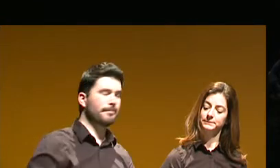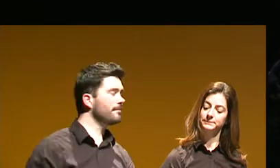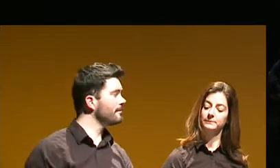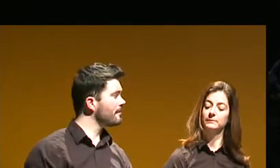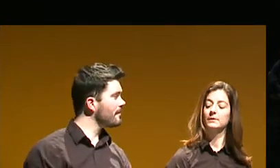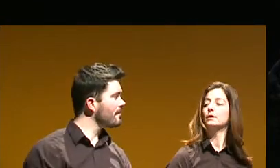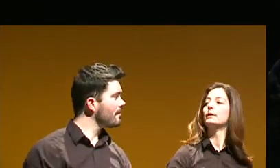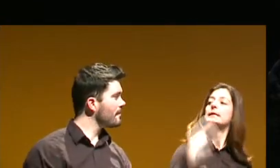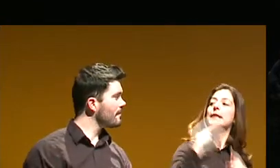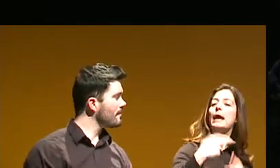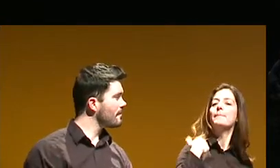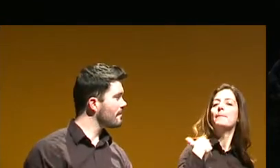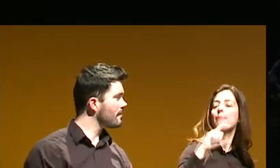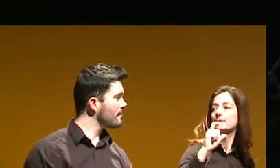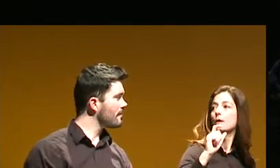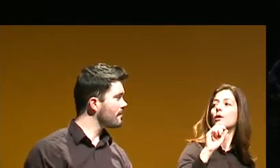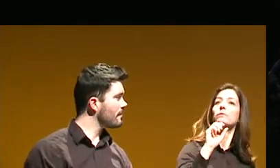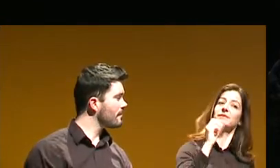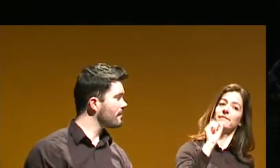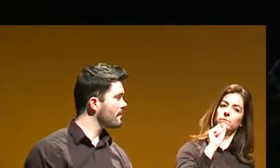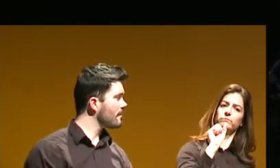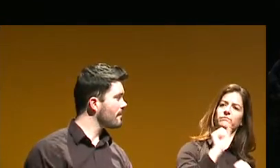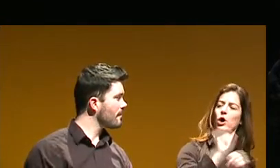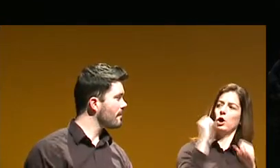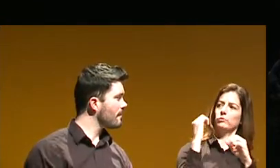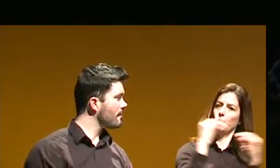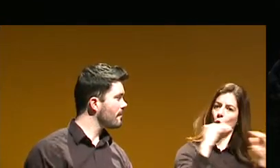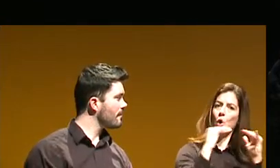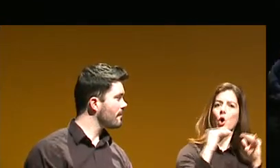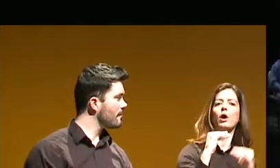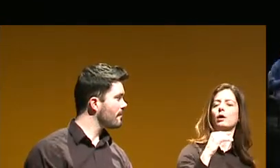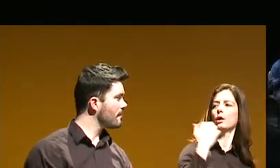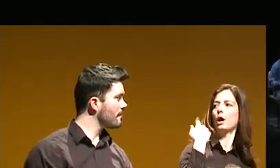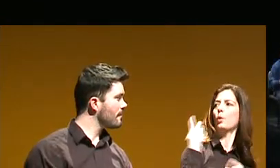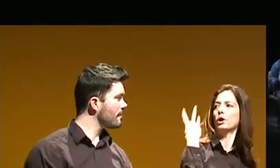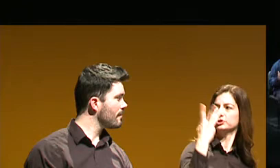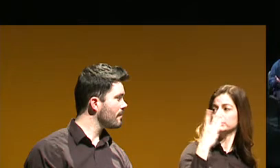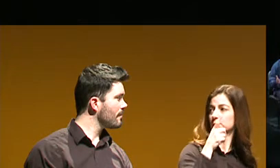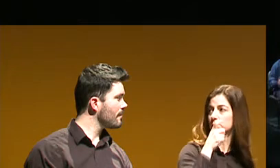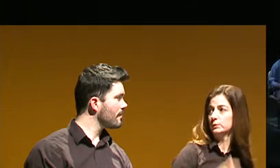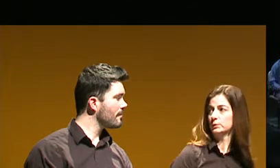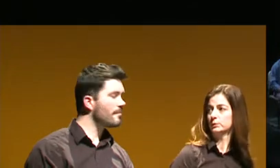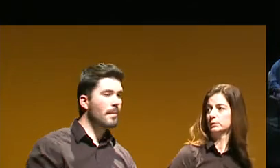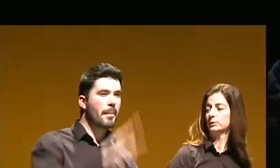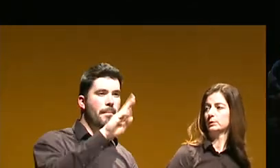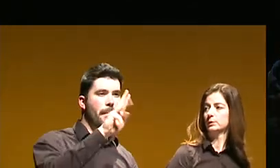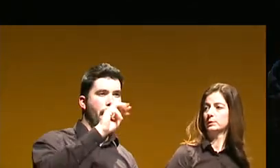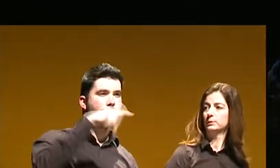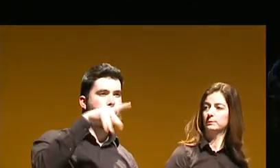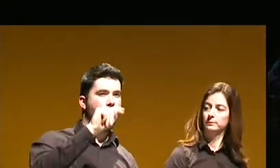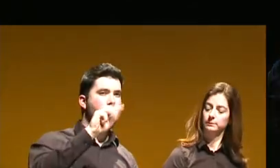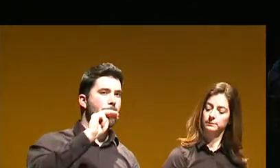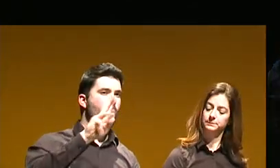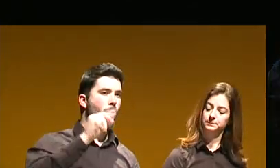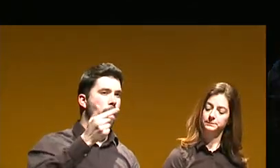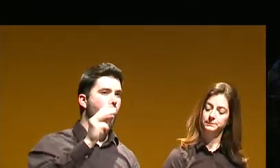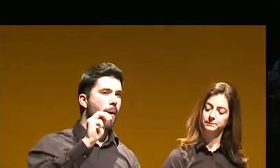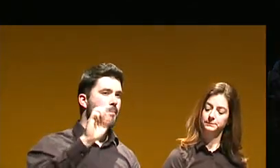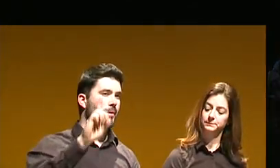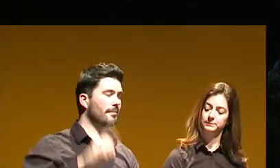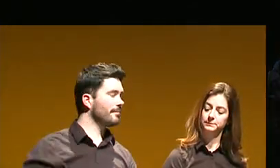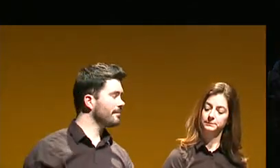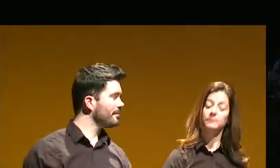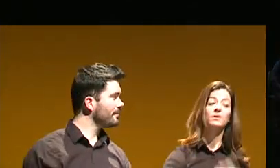who fought under George Washington during the American Revolutionary War? Bumper Muhammad. What was the first country